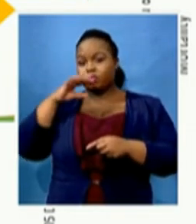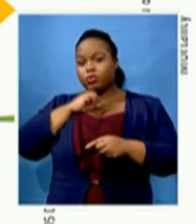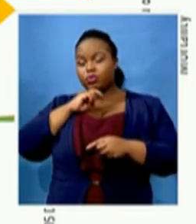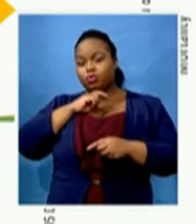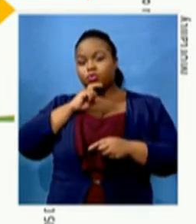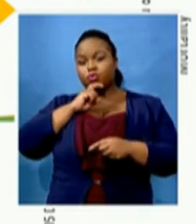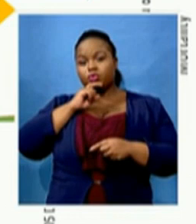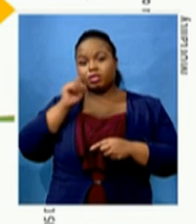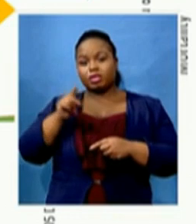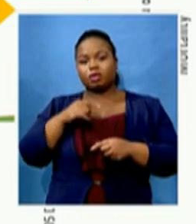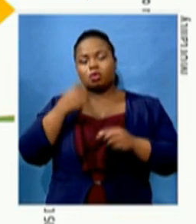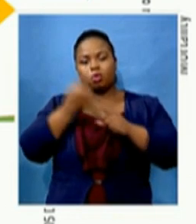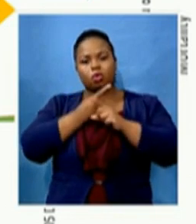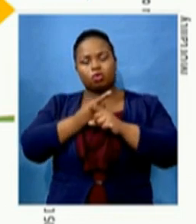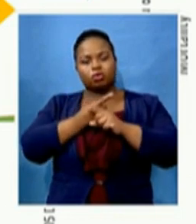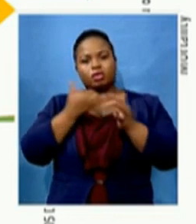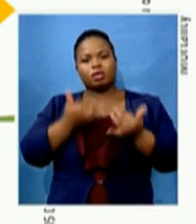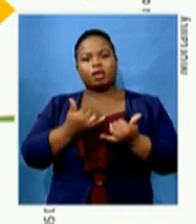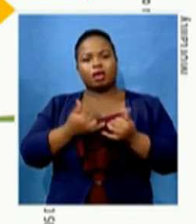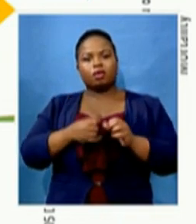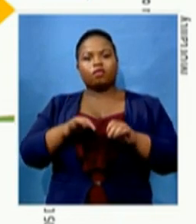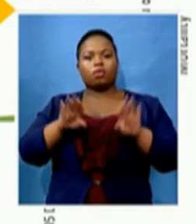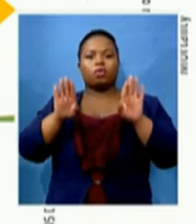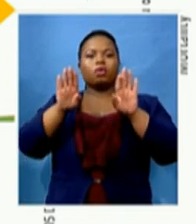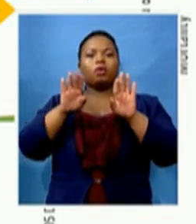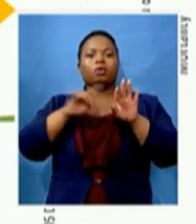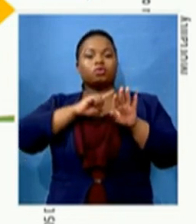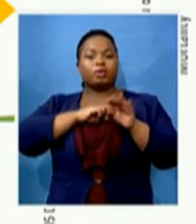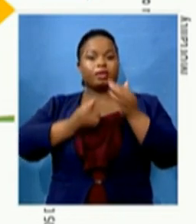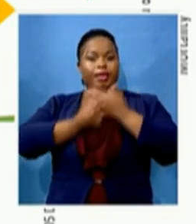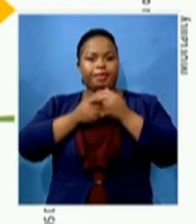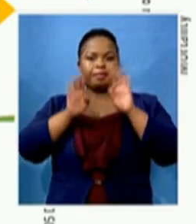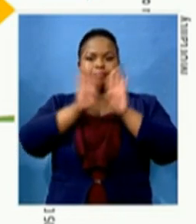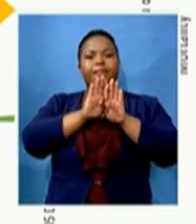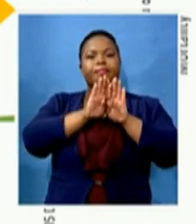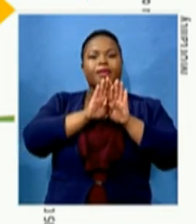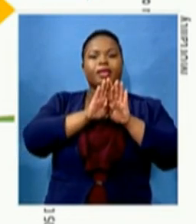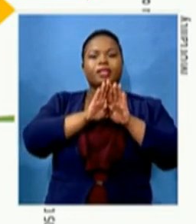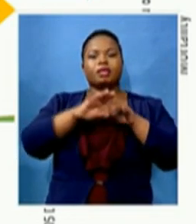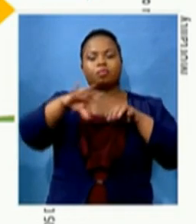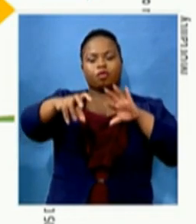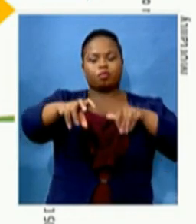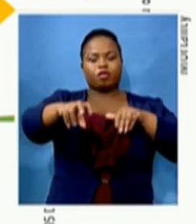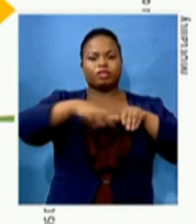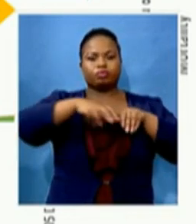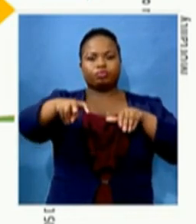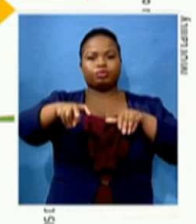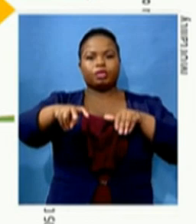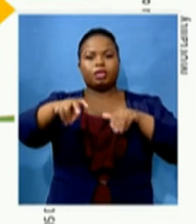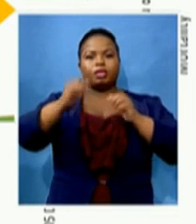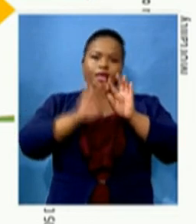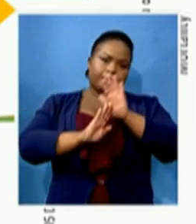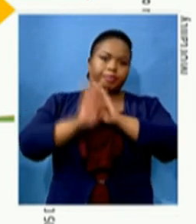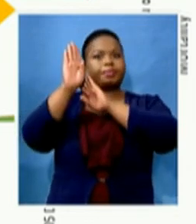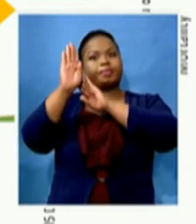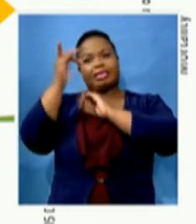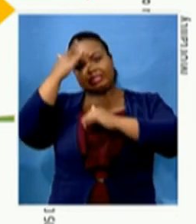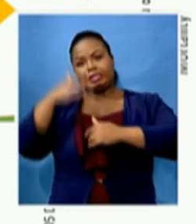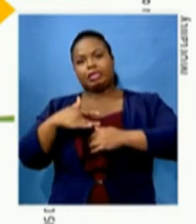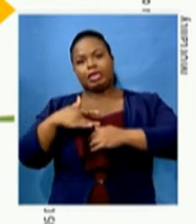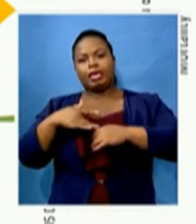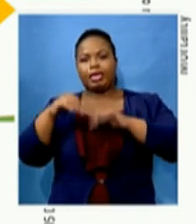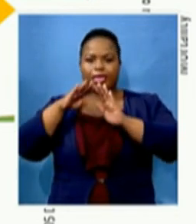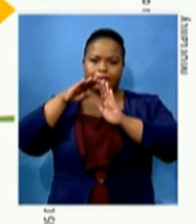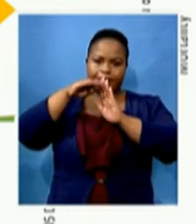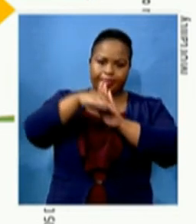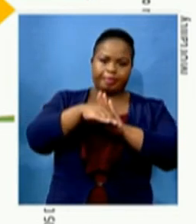lockdown, and with a slight withdrawal, then a lockdown for a longer period, which suppresses the epidemic, and then a lockdown when the resurgence occurs. So